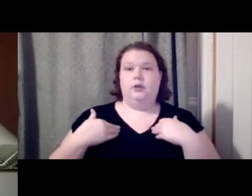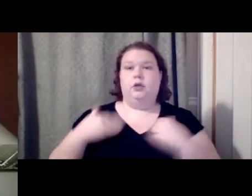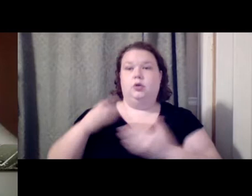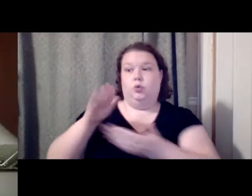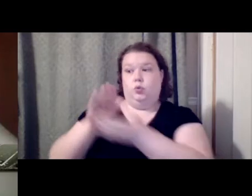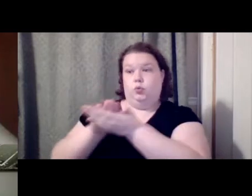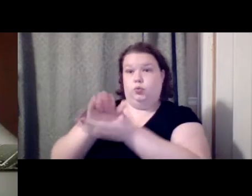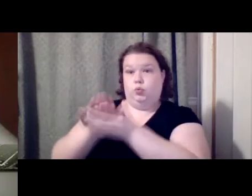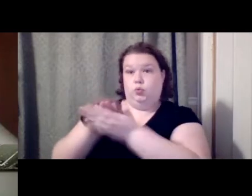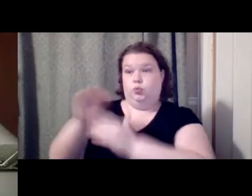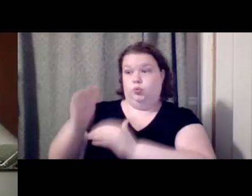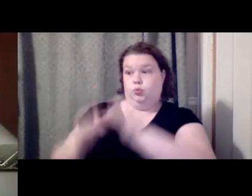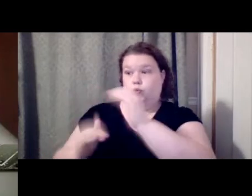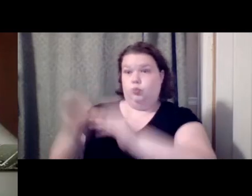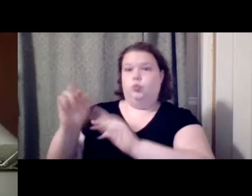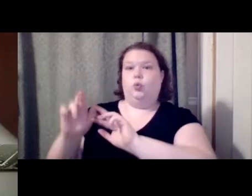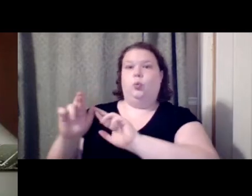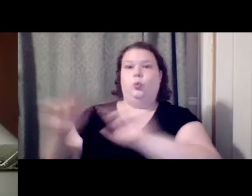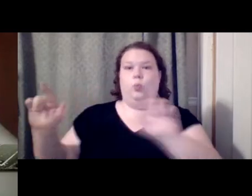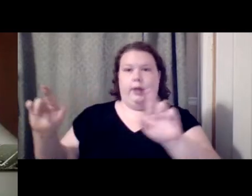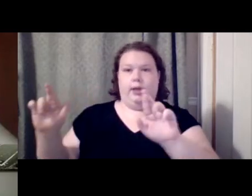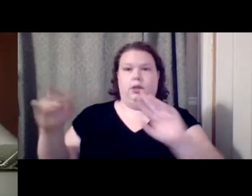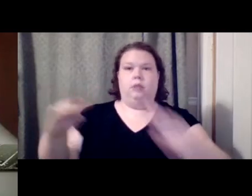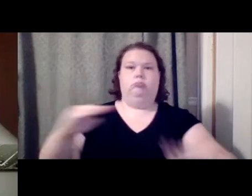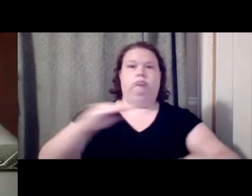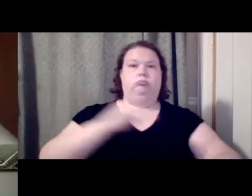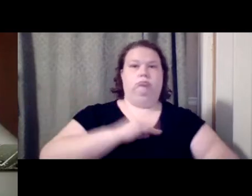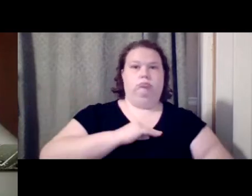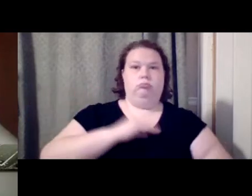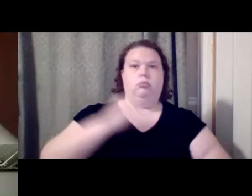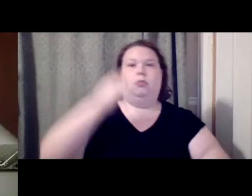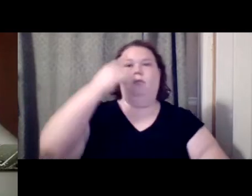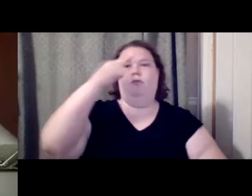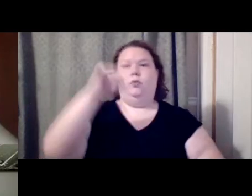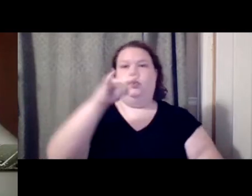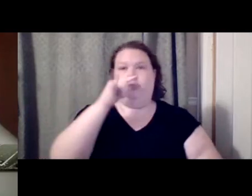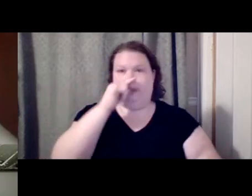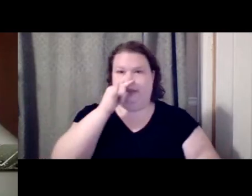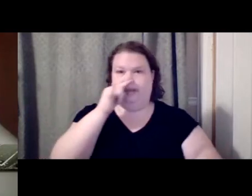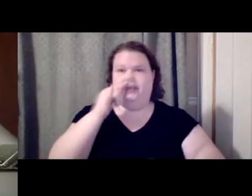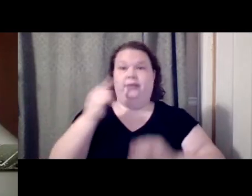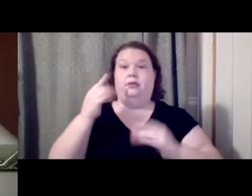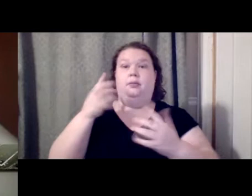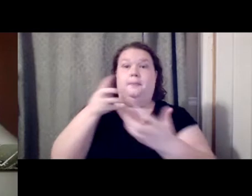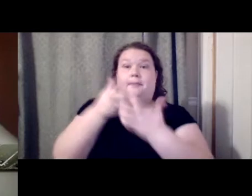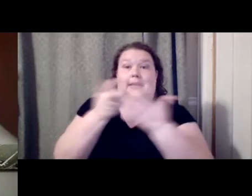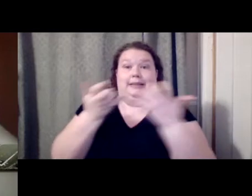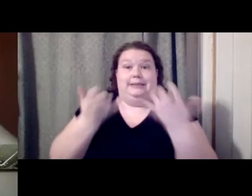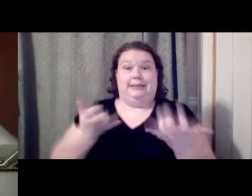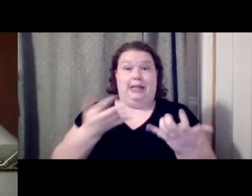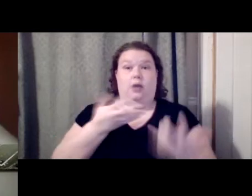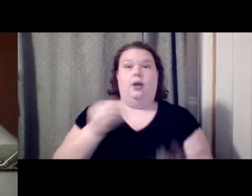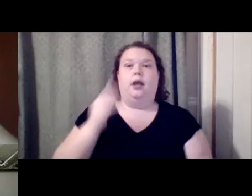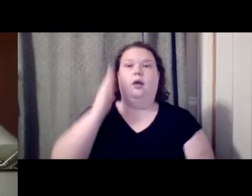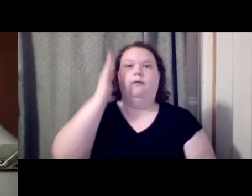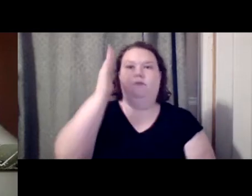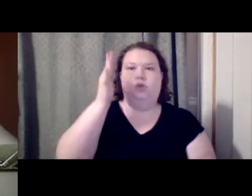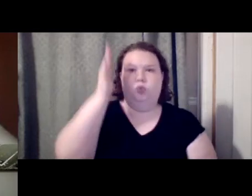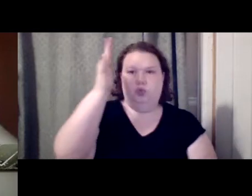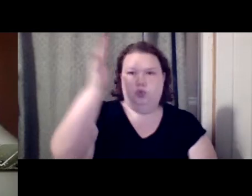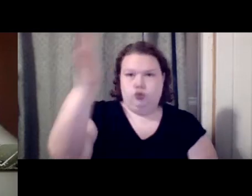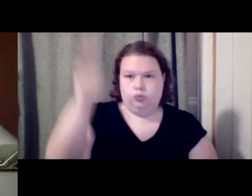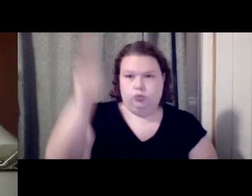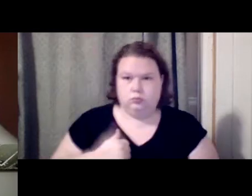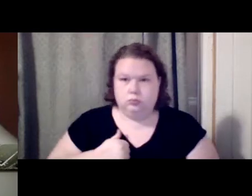work that we need to accomplish with our kids in the current environment as well as the future, right? So when we start talking about